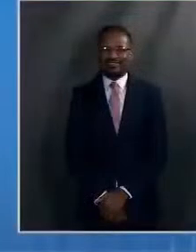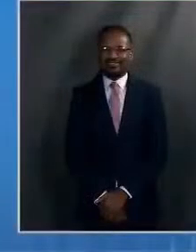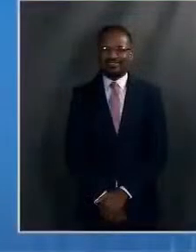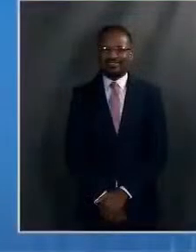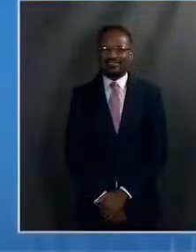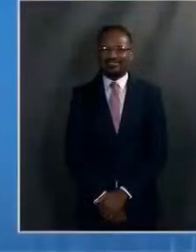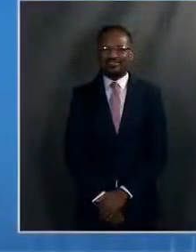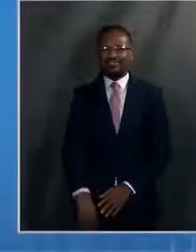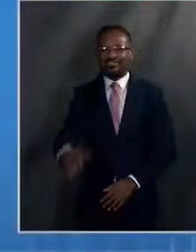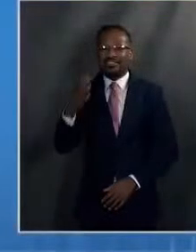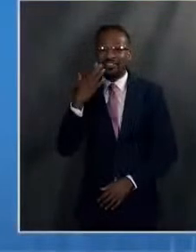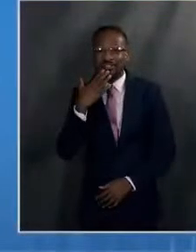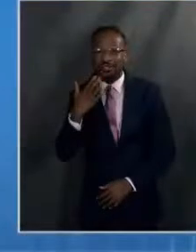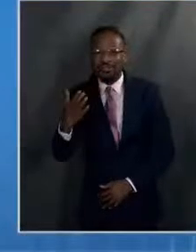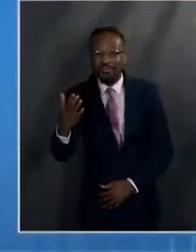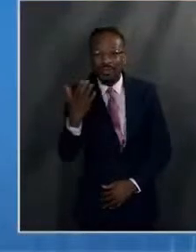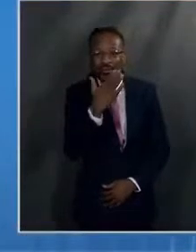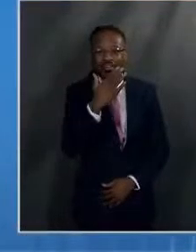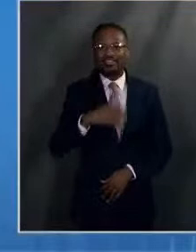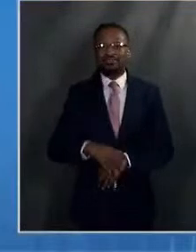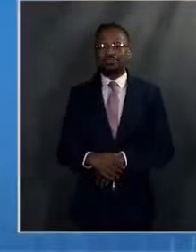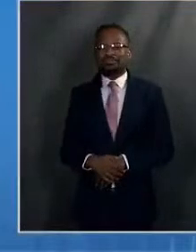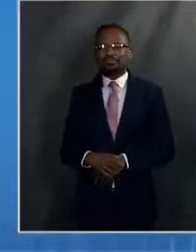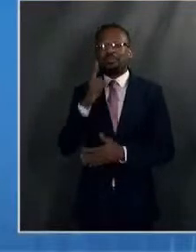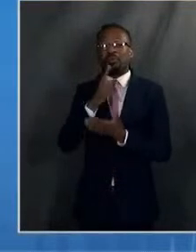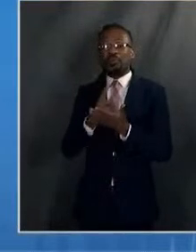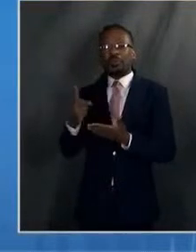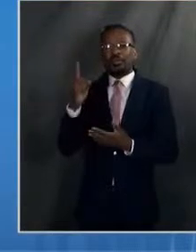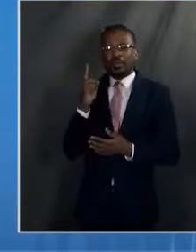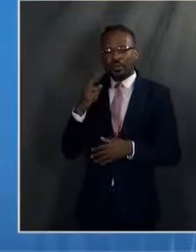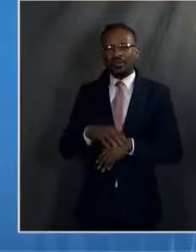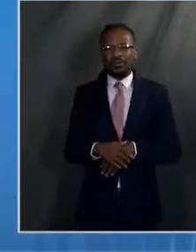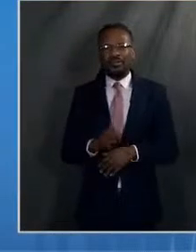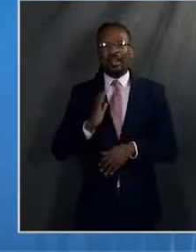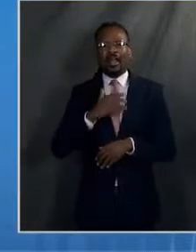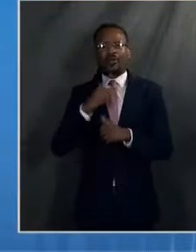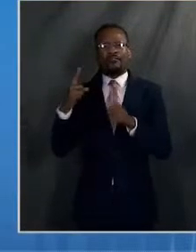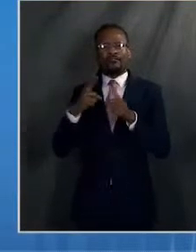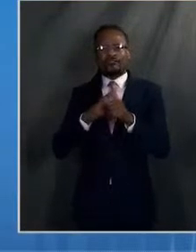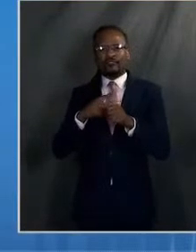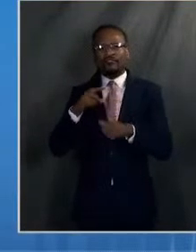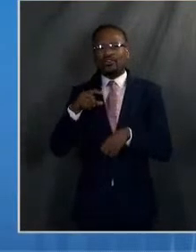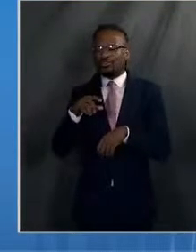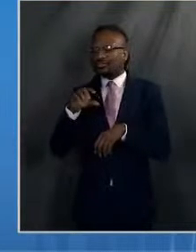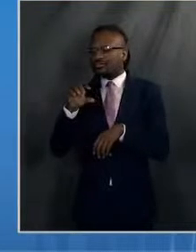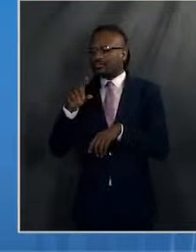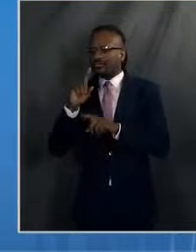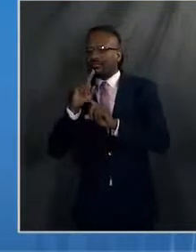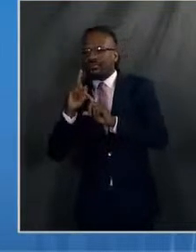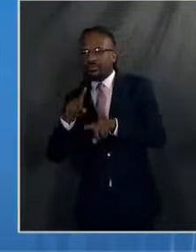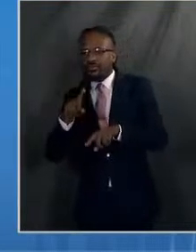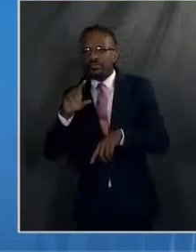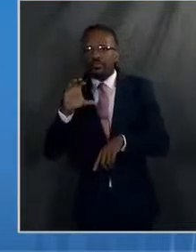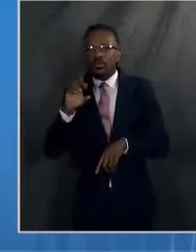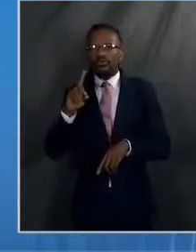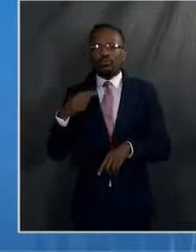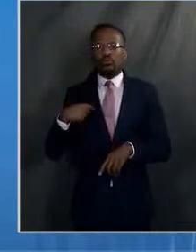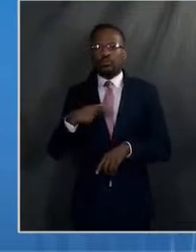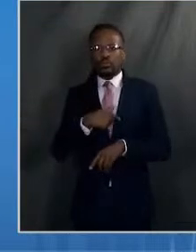Good morning, everyone. A week ago, in our first COVID response briefing, we committed to providing you with